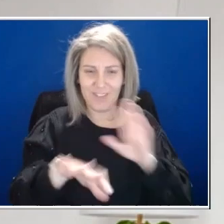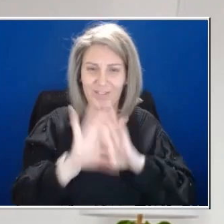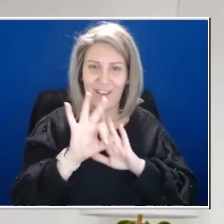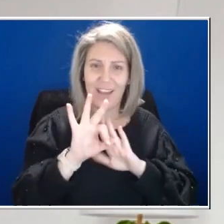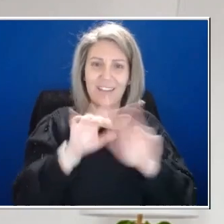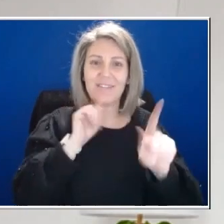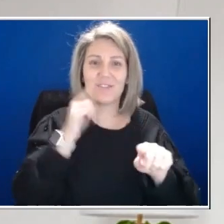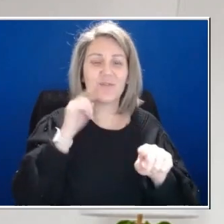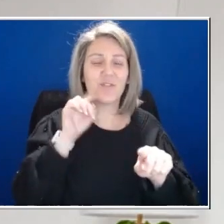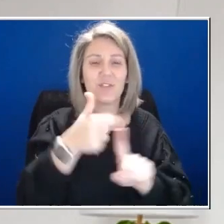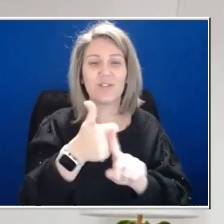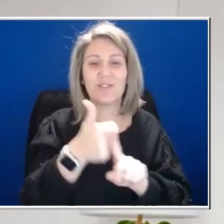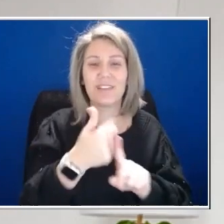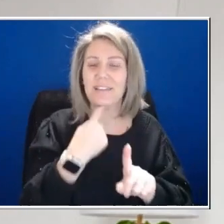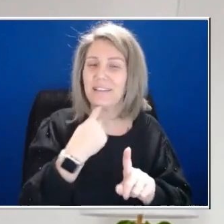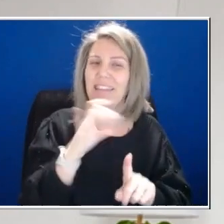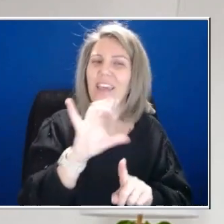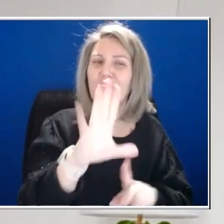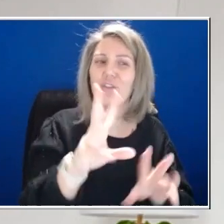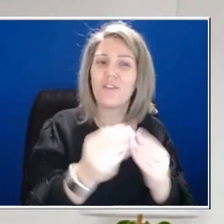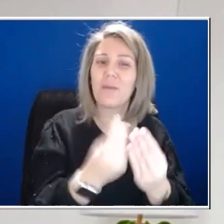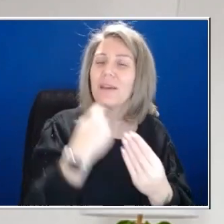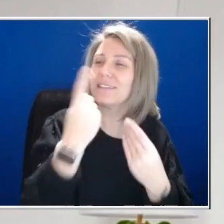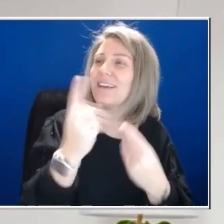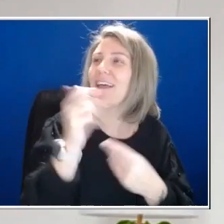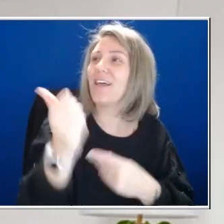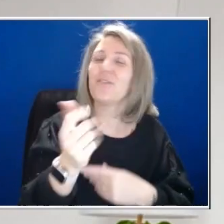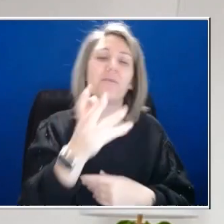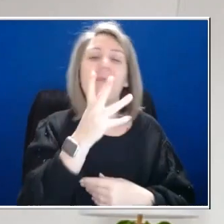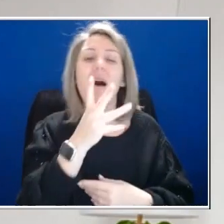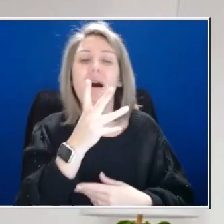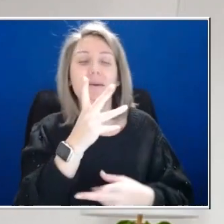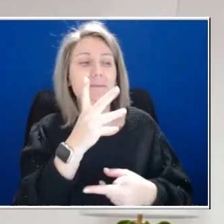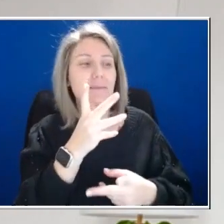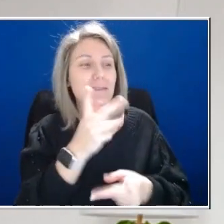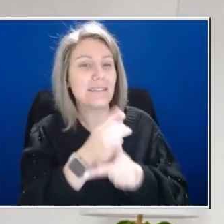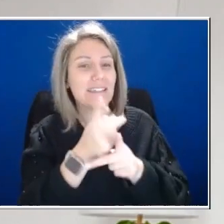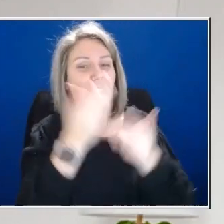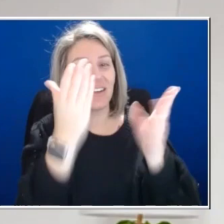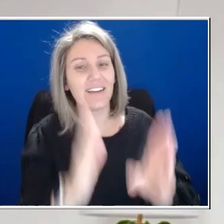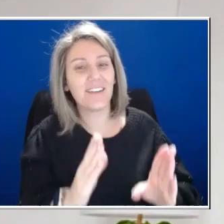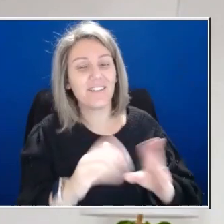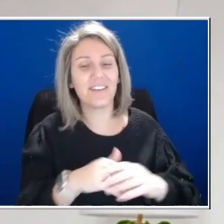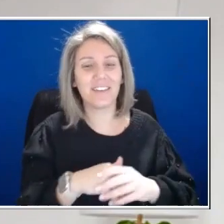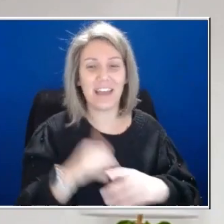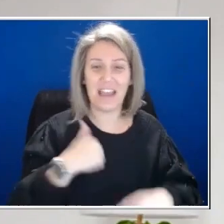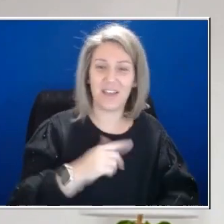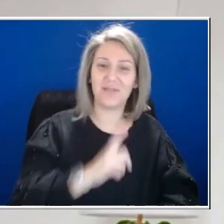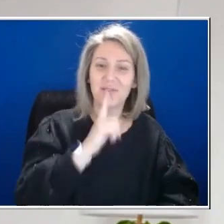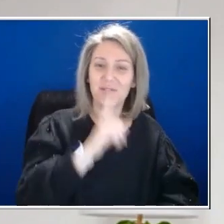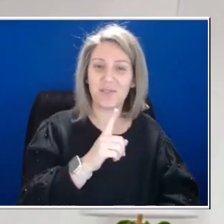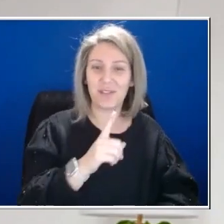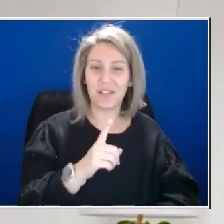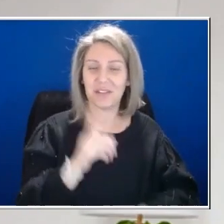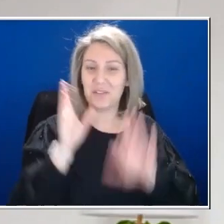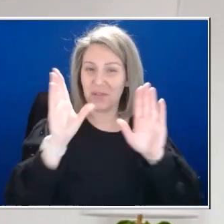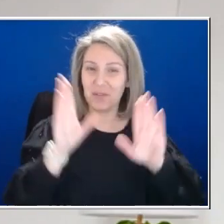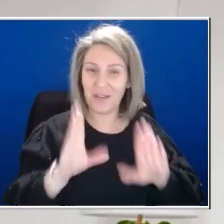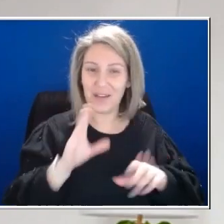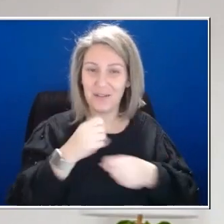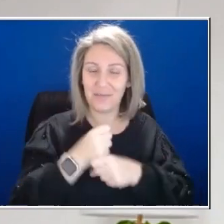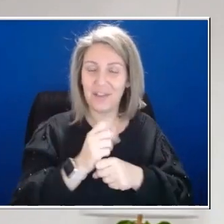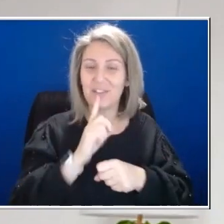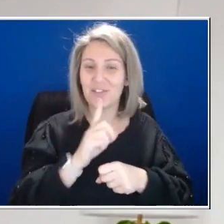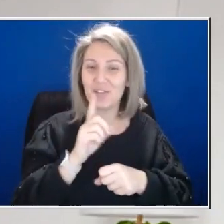family. And I say that as a mom to other moms and caregivers out there, because I was really great at making sure that the rest